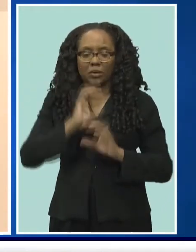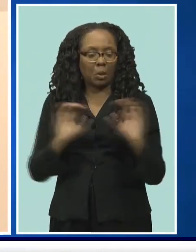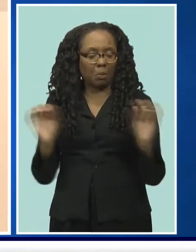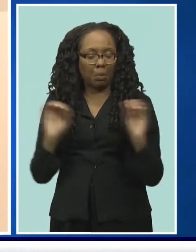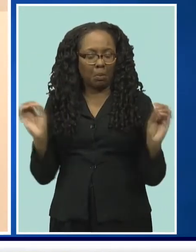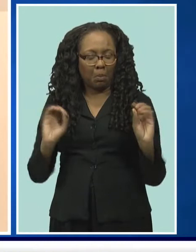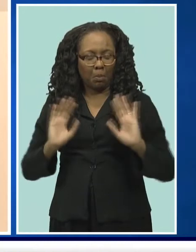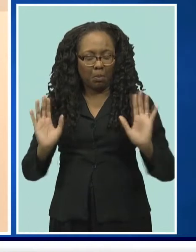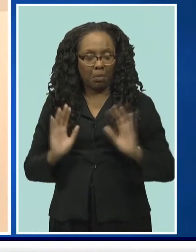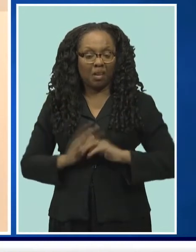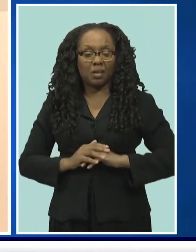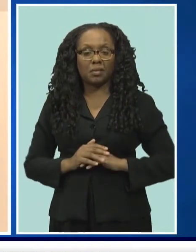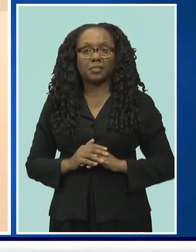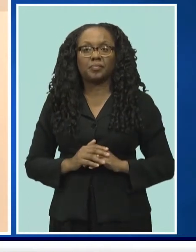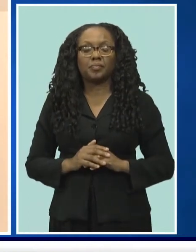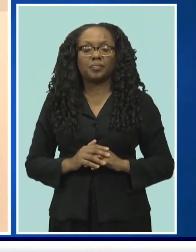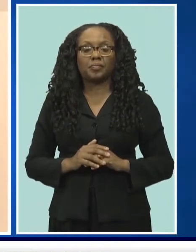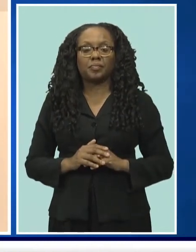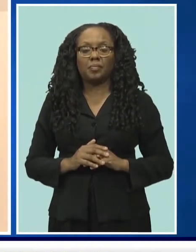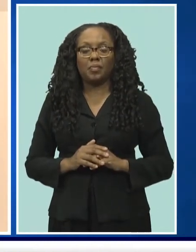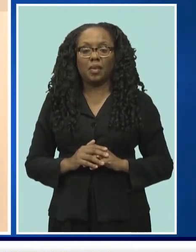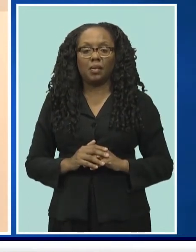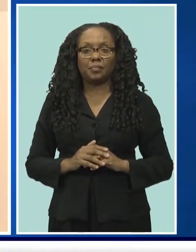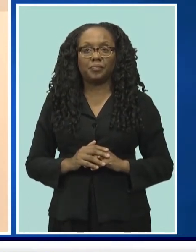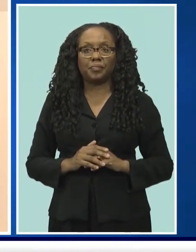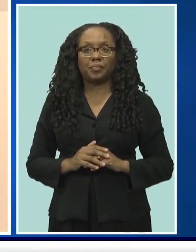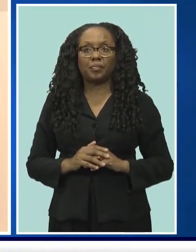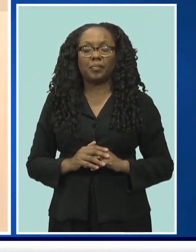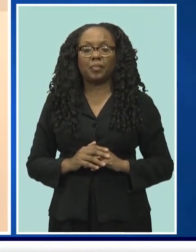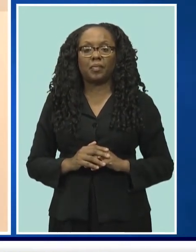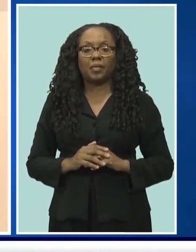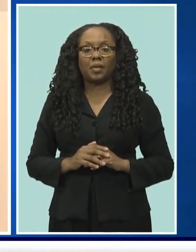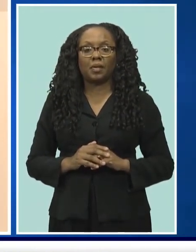to ensure that that craft is not left